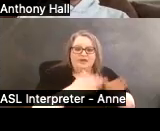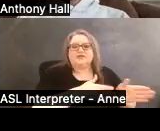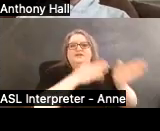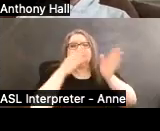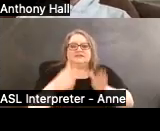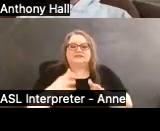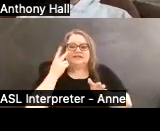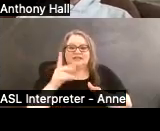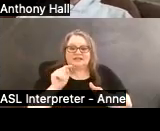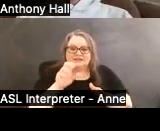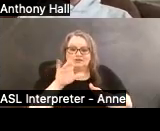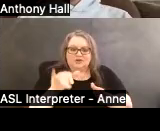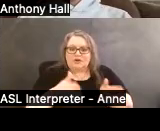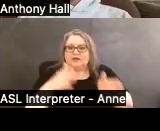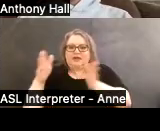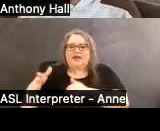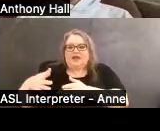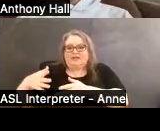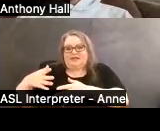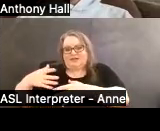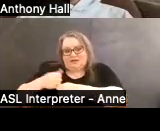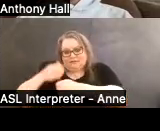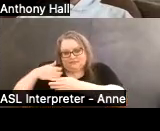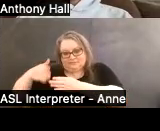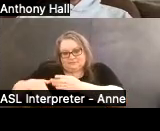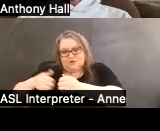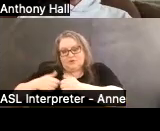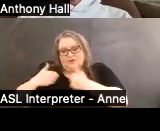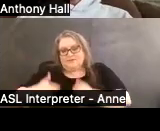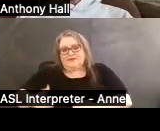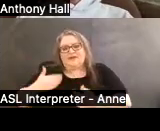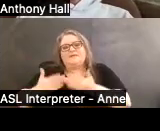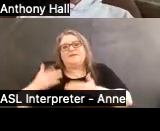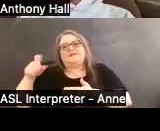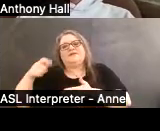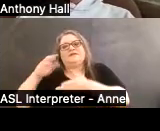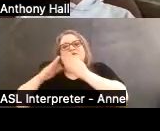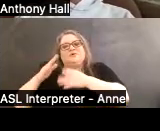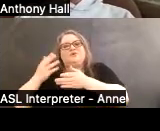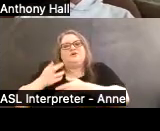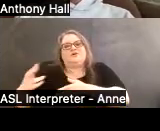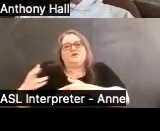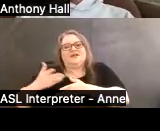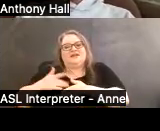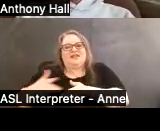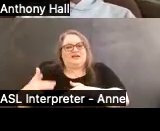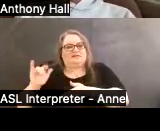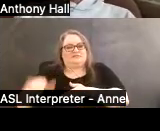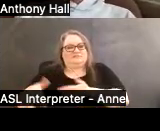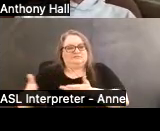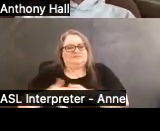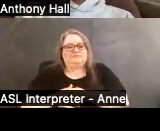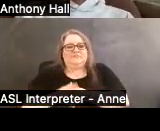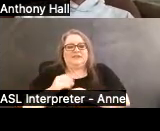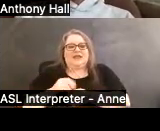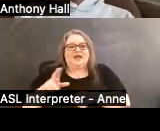Tony. Then they'll wrap up with me as far as maybe they need community resources, things like that. And usually end